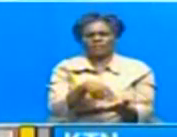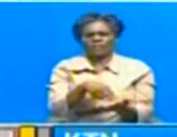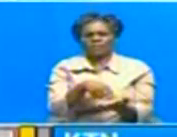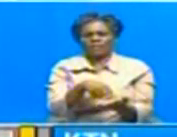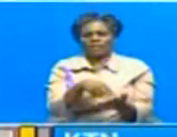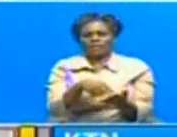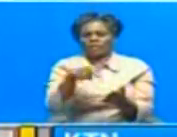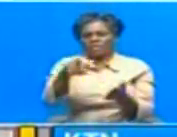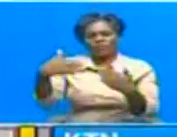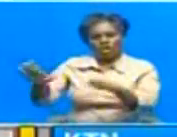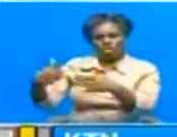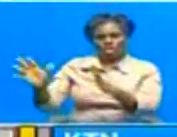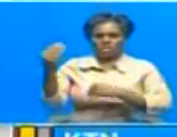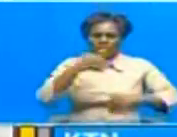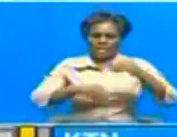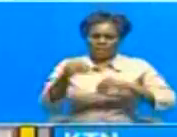President Kikwete and lost.